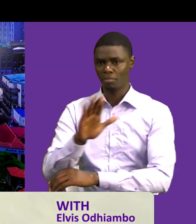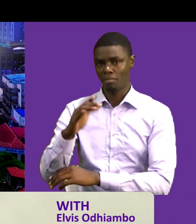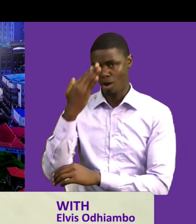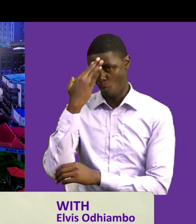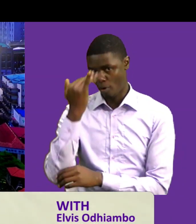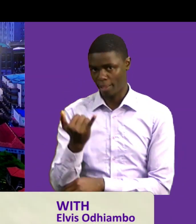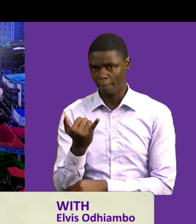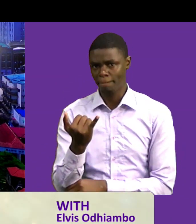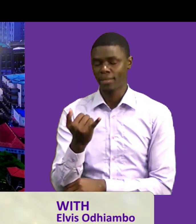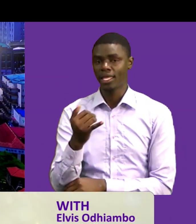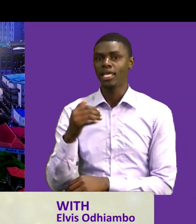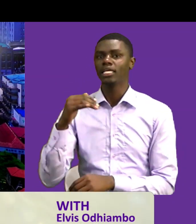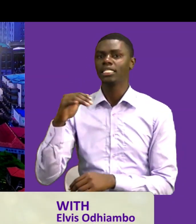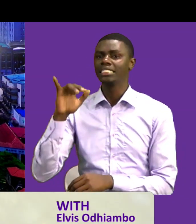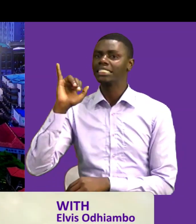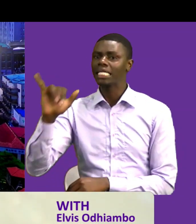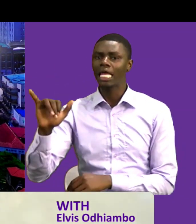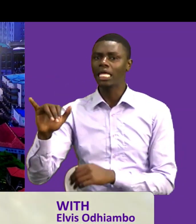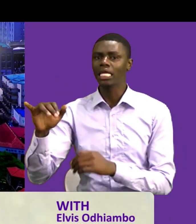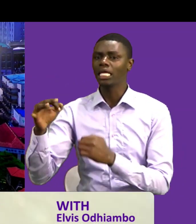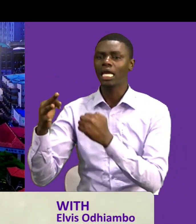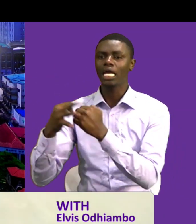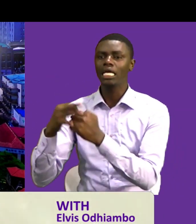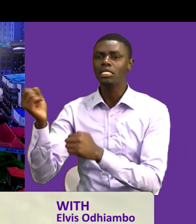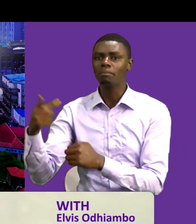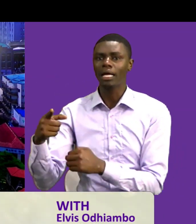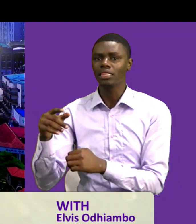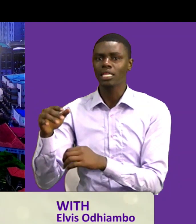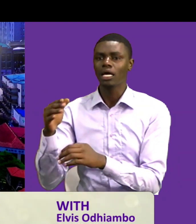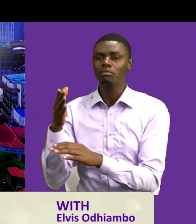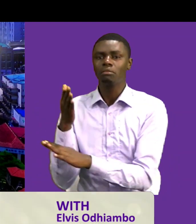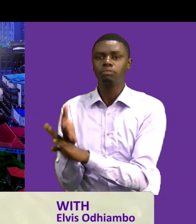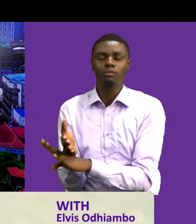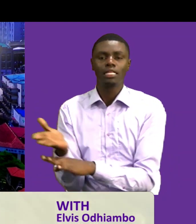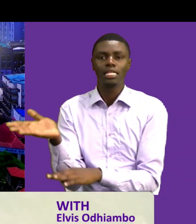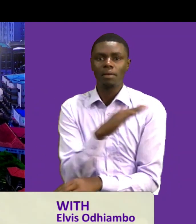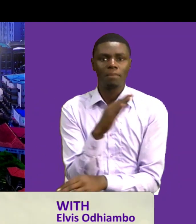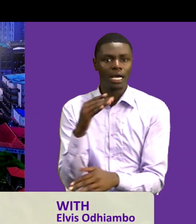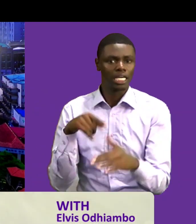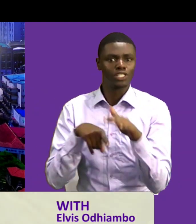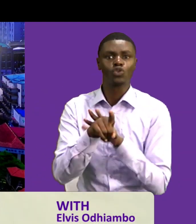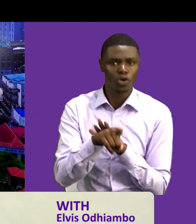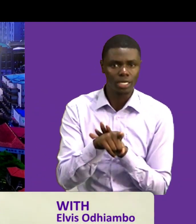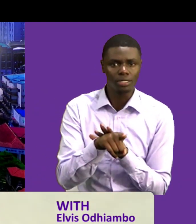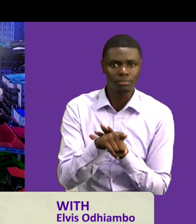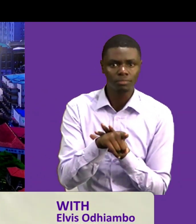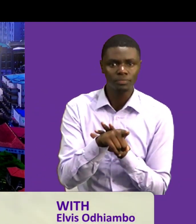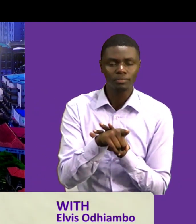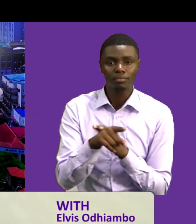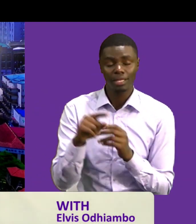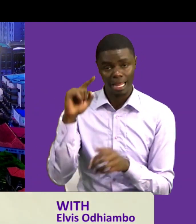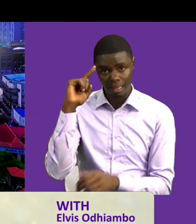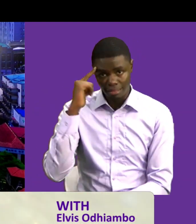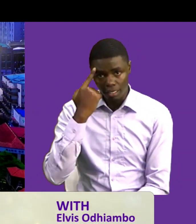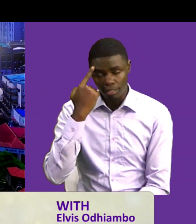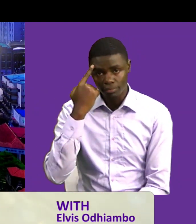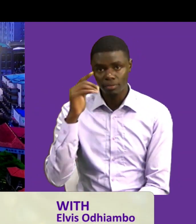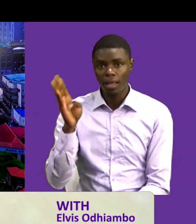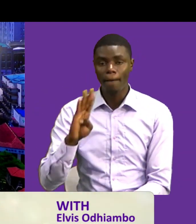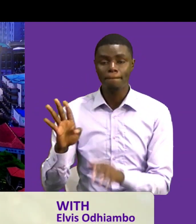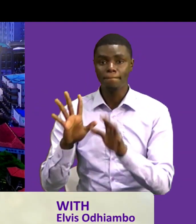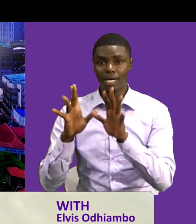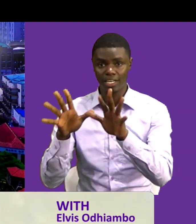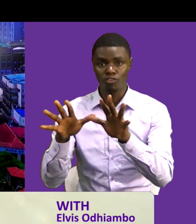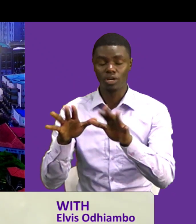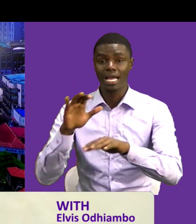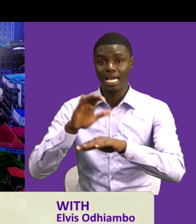because being out for 8 months, then coming back and scoring, I think Brentford